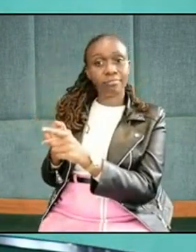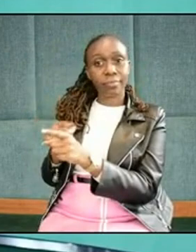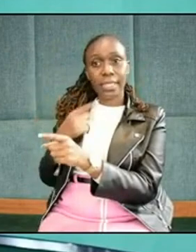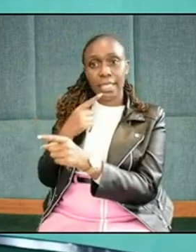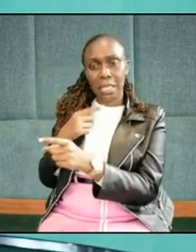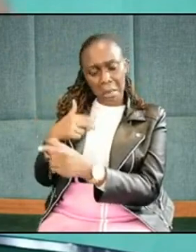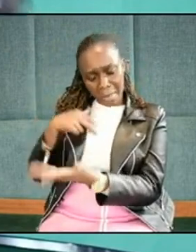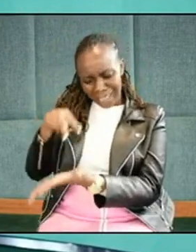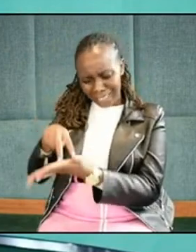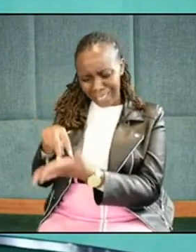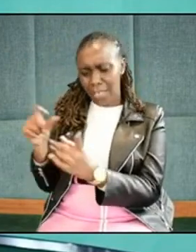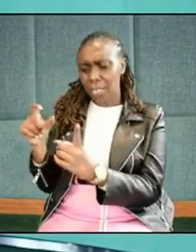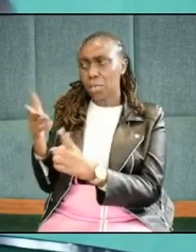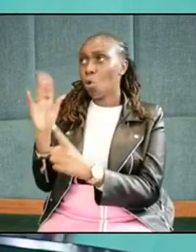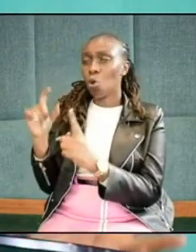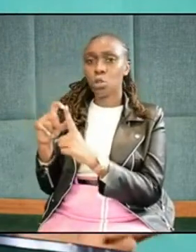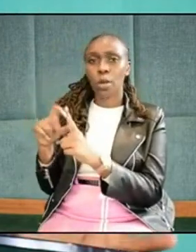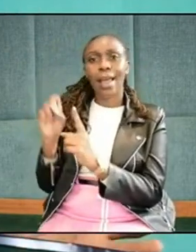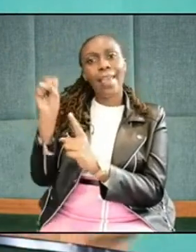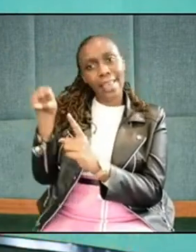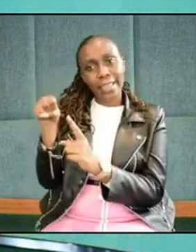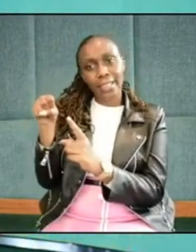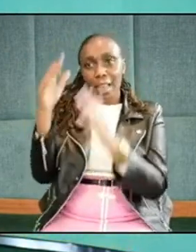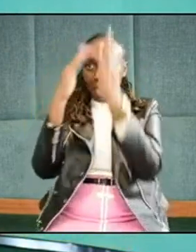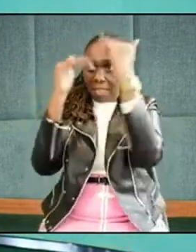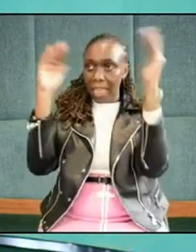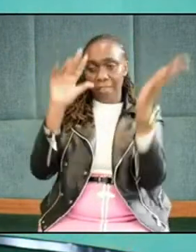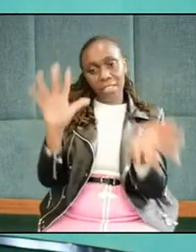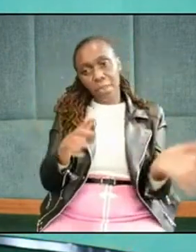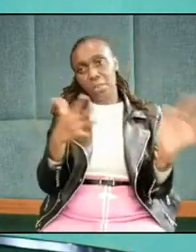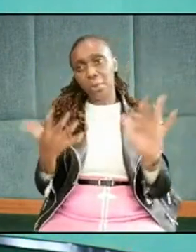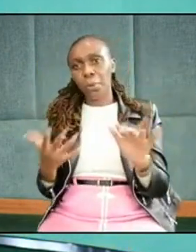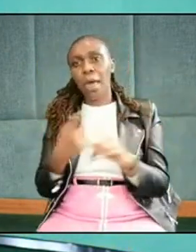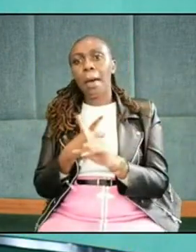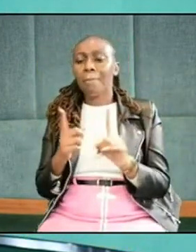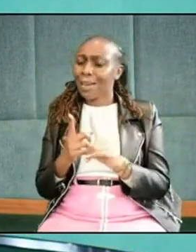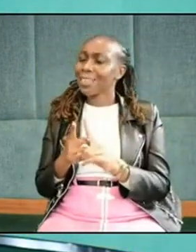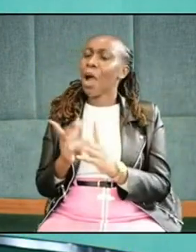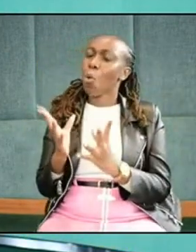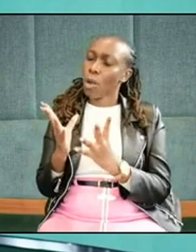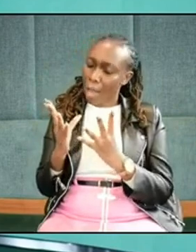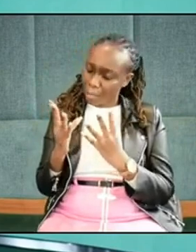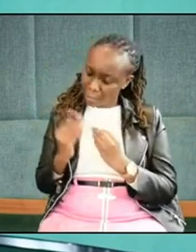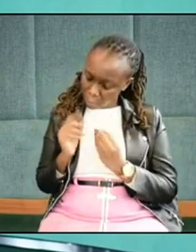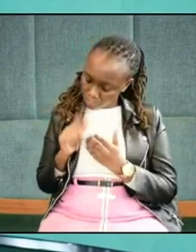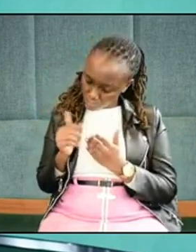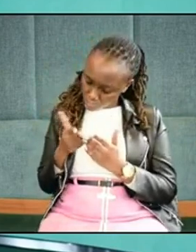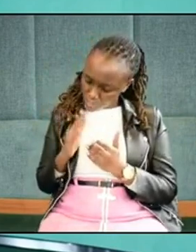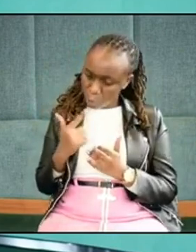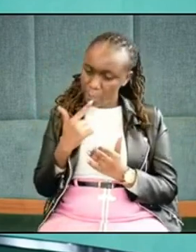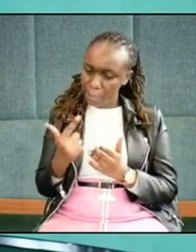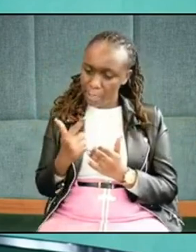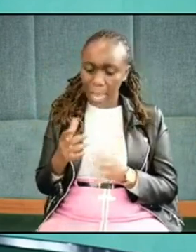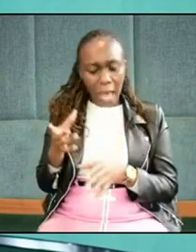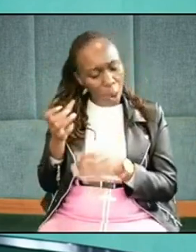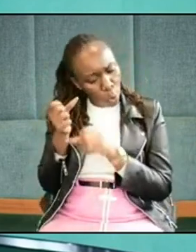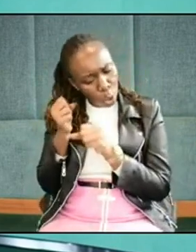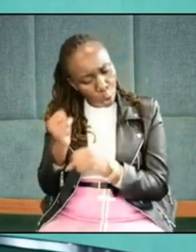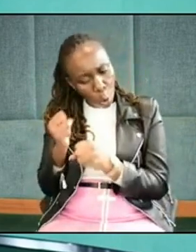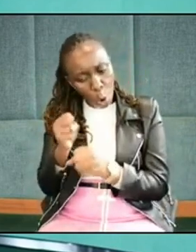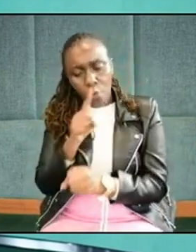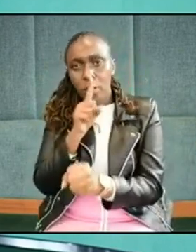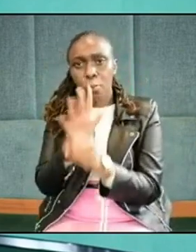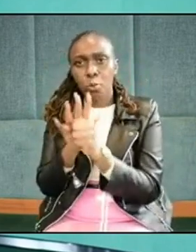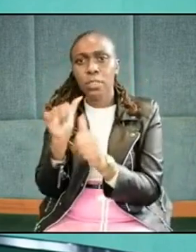the word of God. Even though the heavens fall, I'll take God at his word, claim his promises. On the